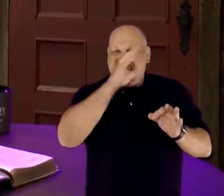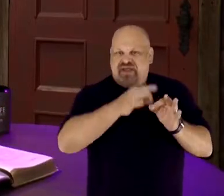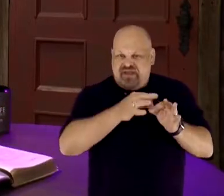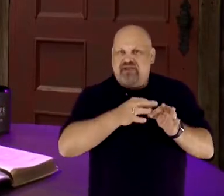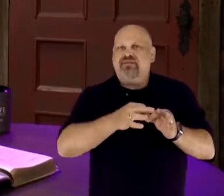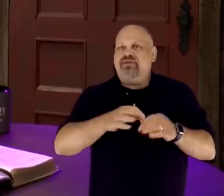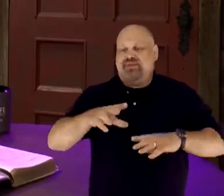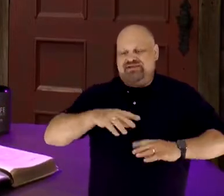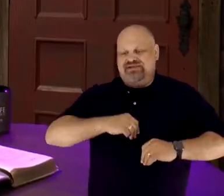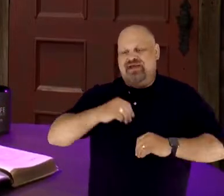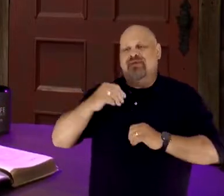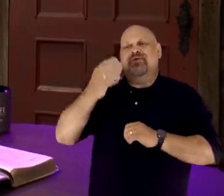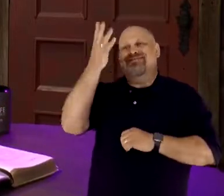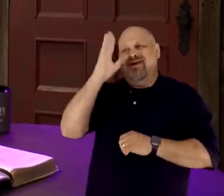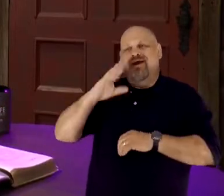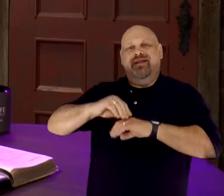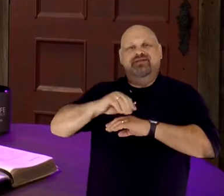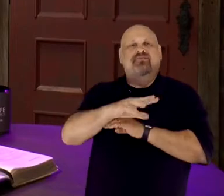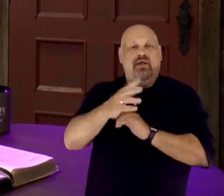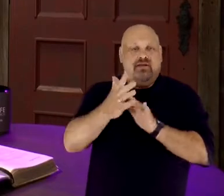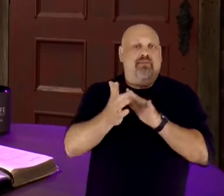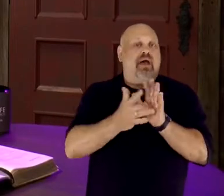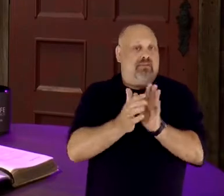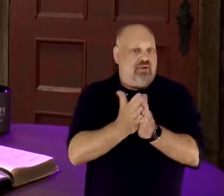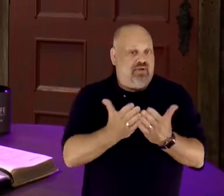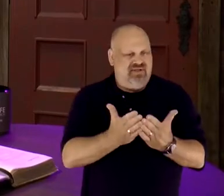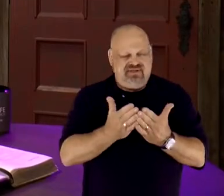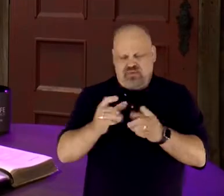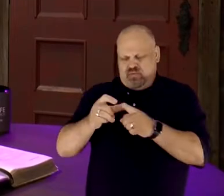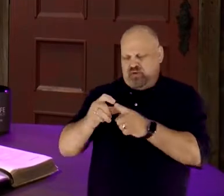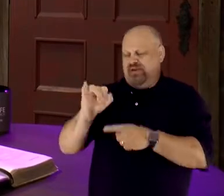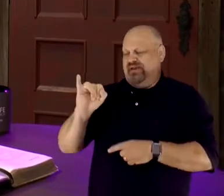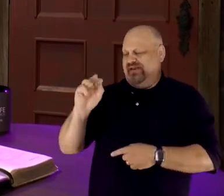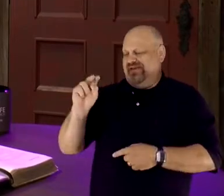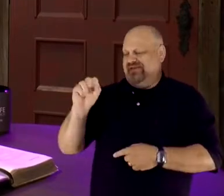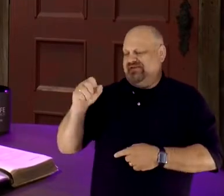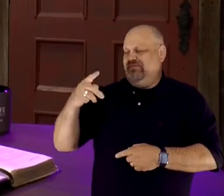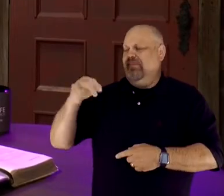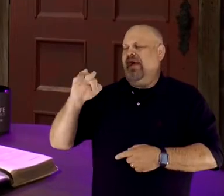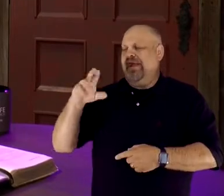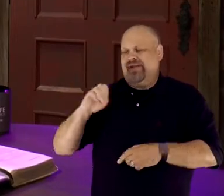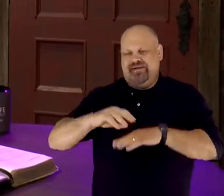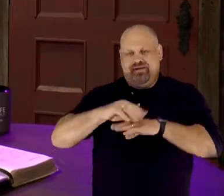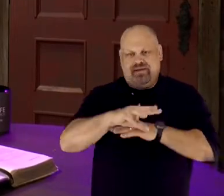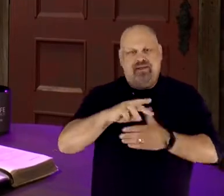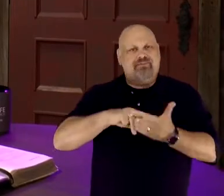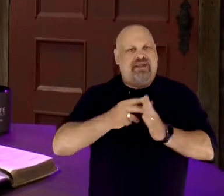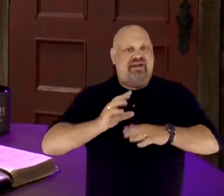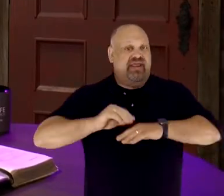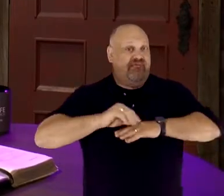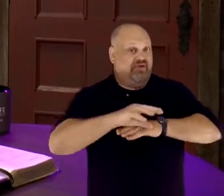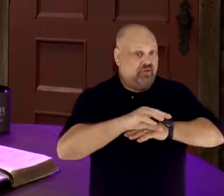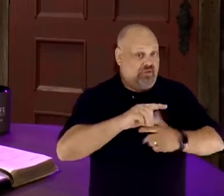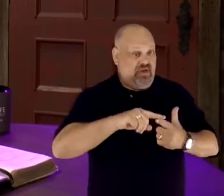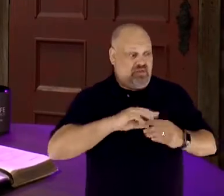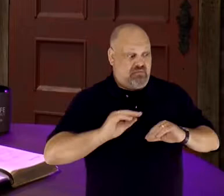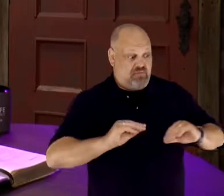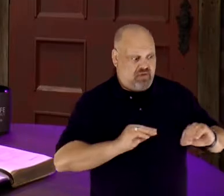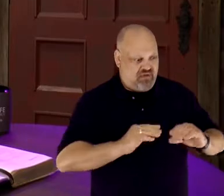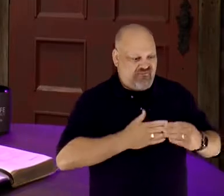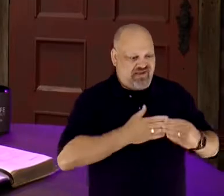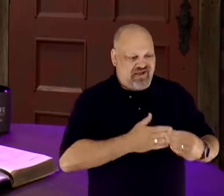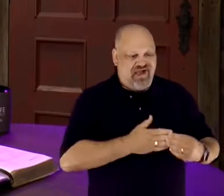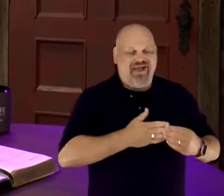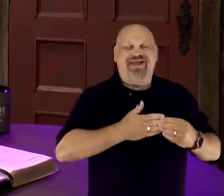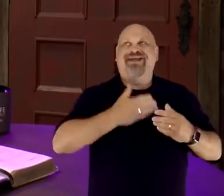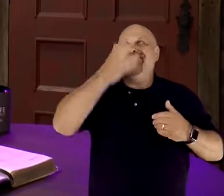that the Bible is inspired by God. The word inspire literally means to influence, move, or guide by divine